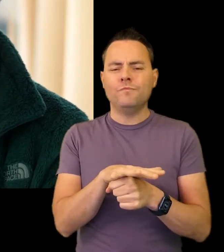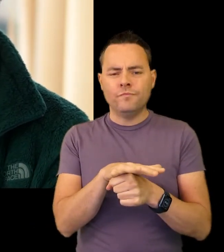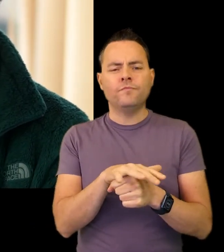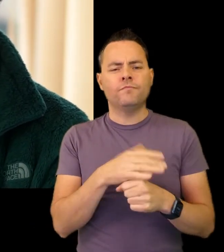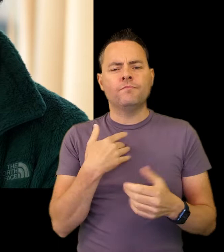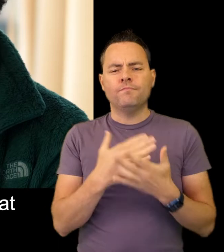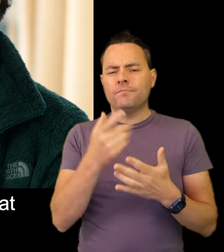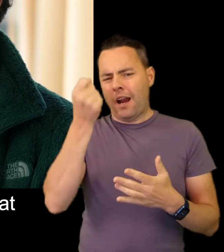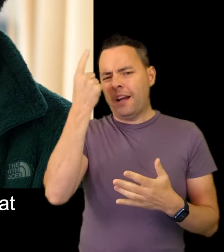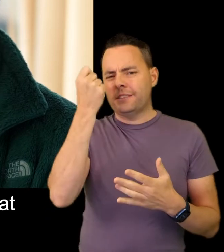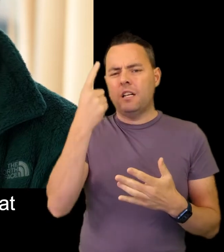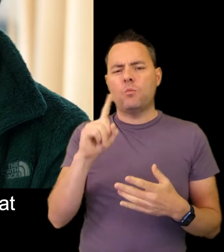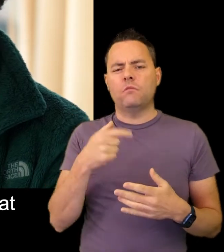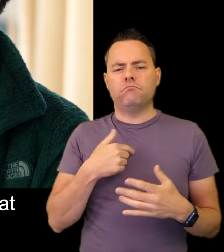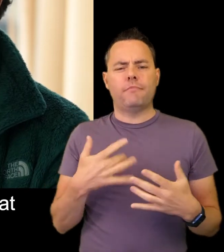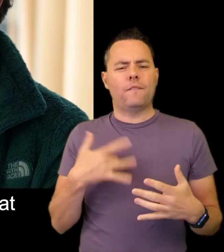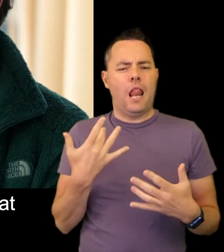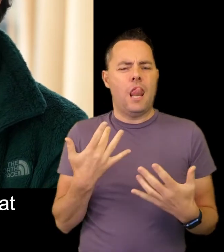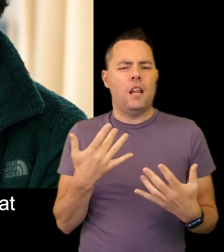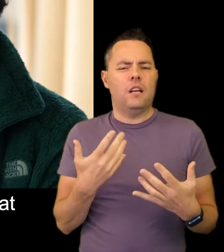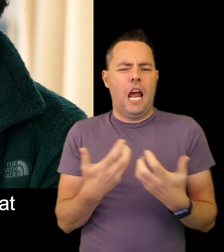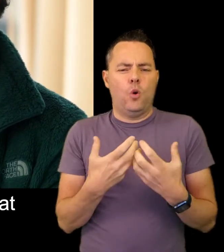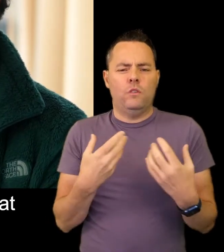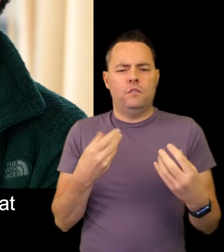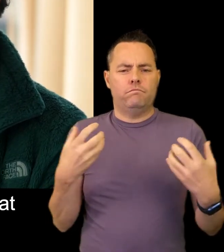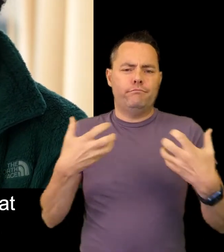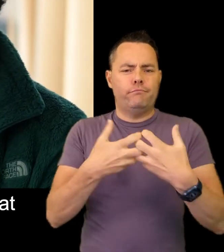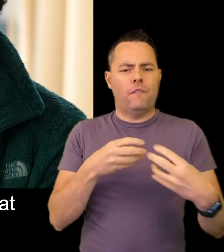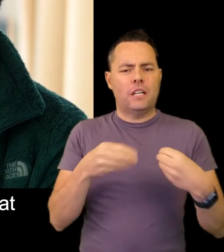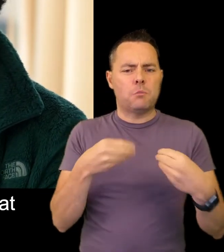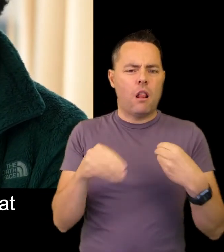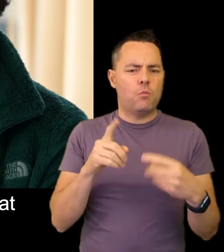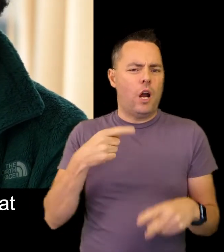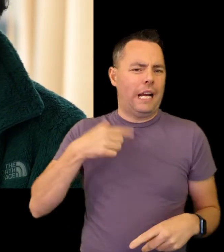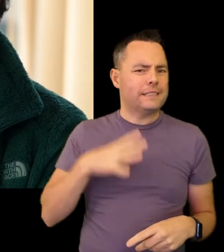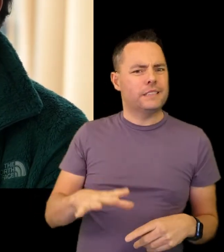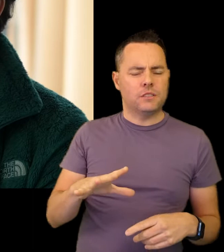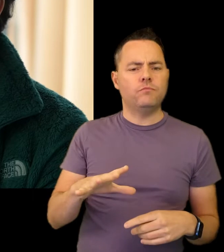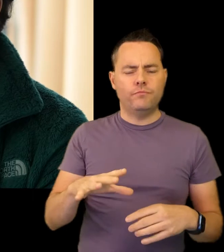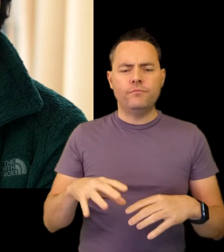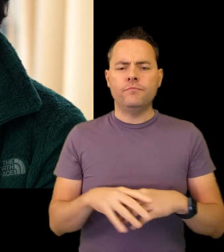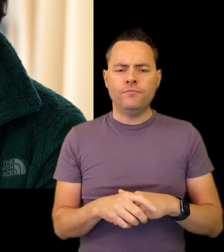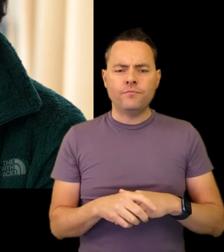situation, who take the time to understand that and ask me what flexibility I need.